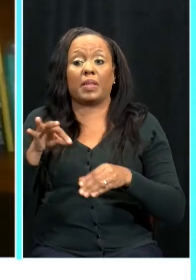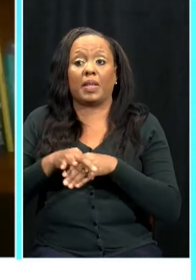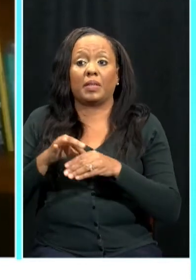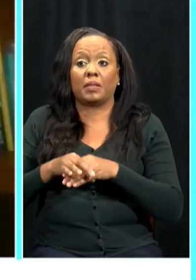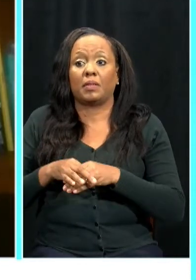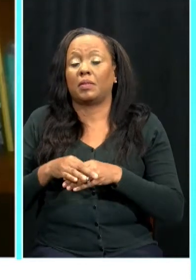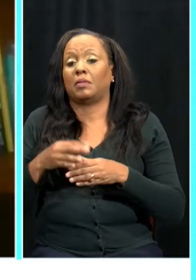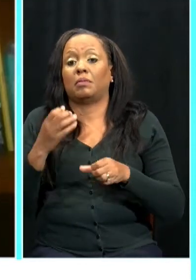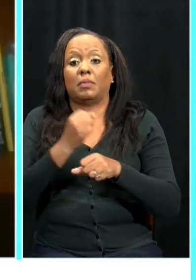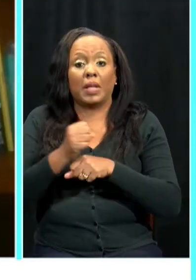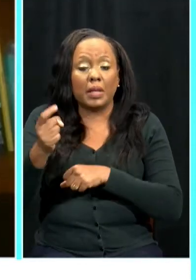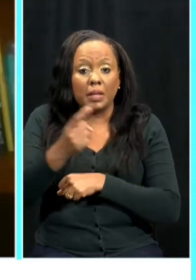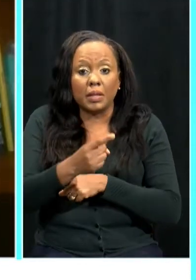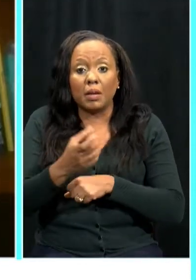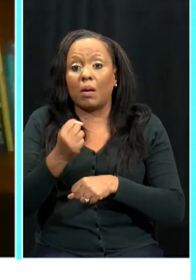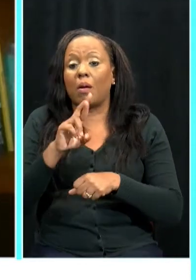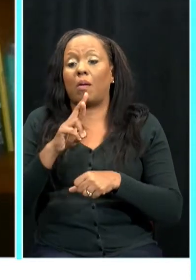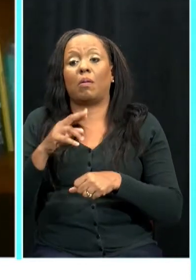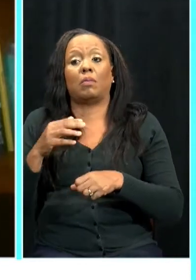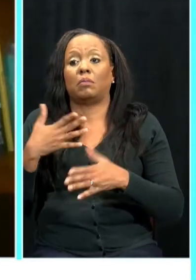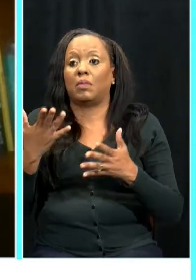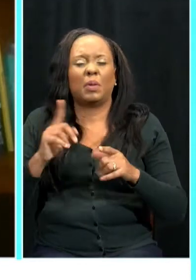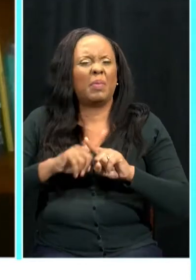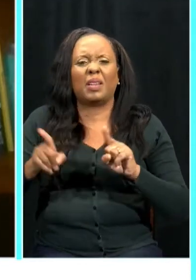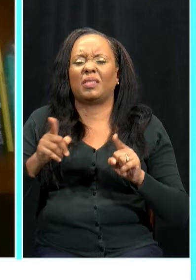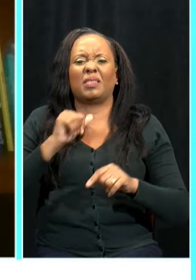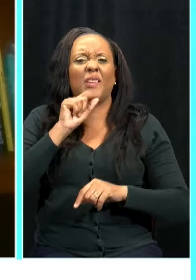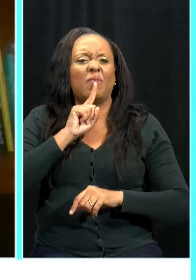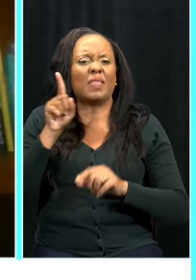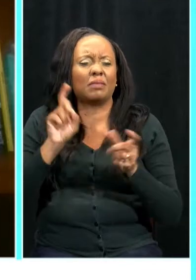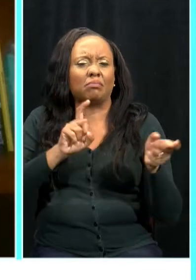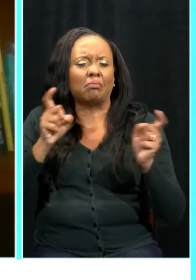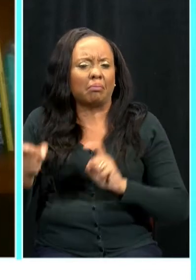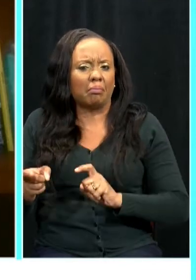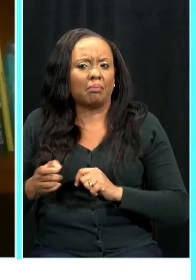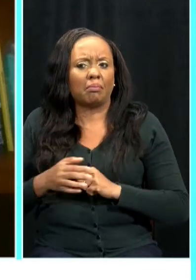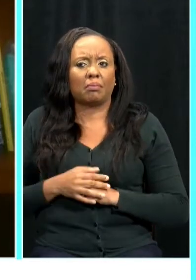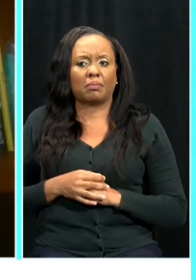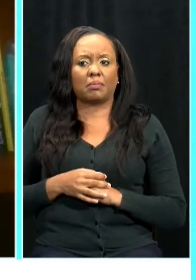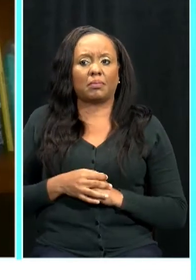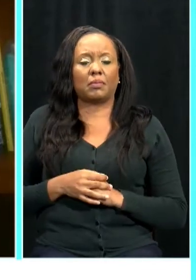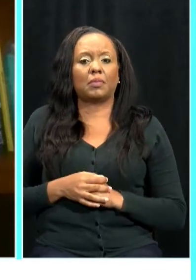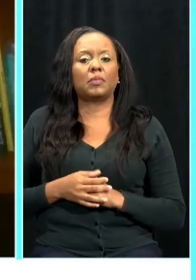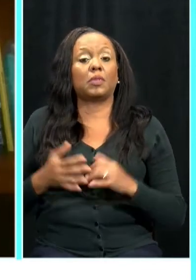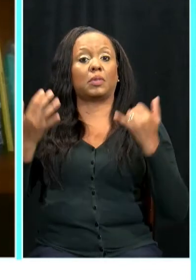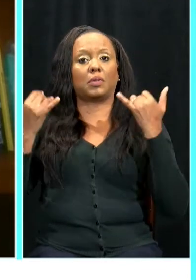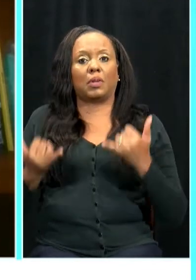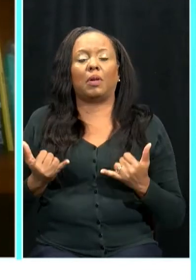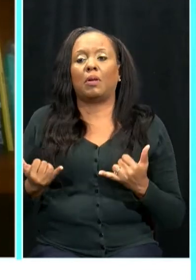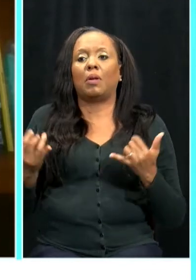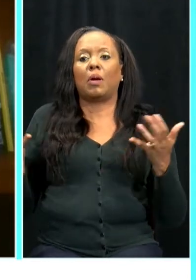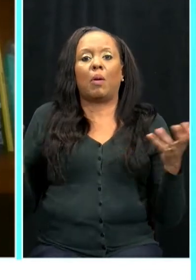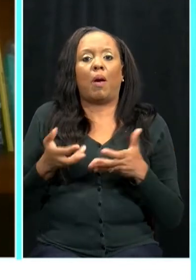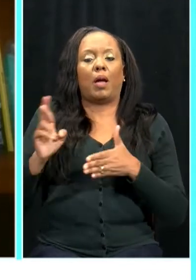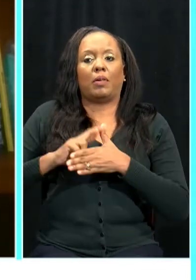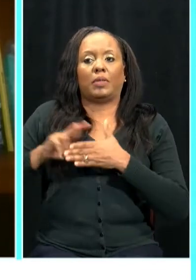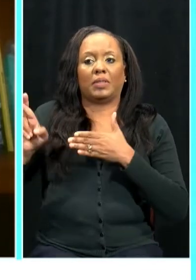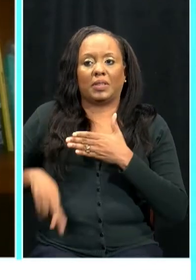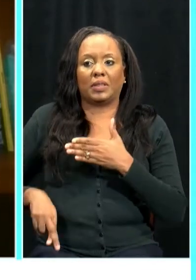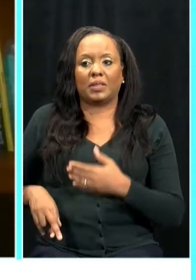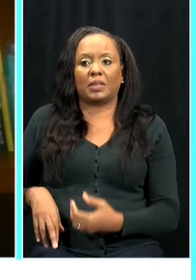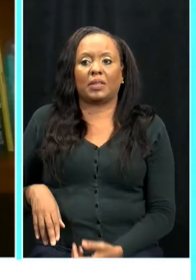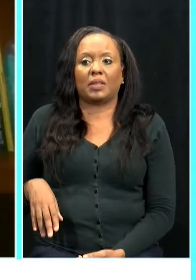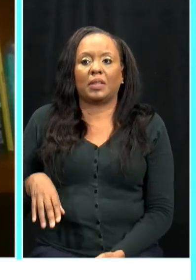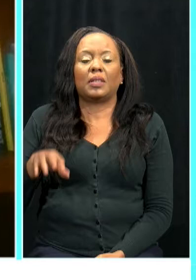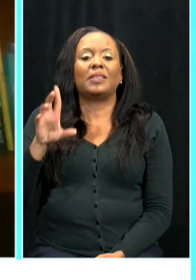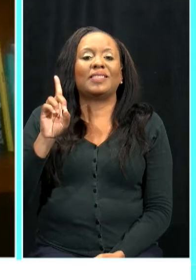the point is, the equation will not change too much. So what the possible outcome now is that the DLP can